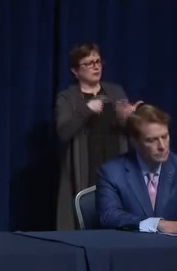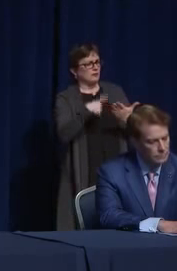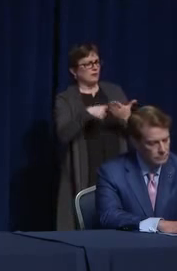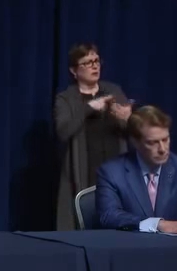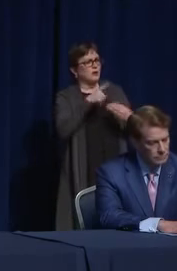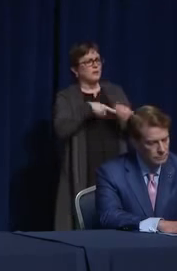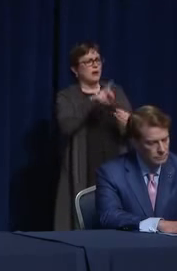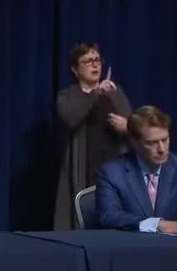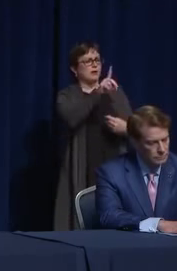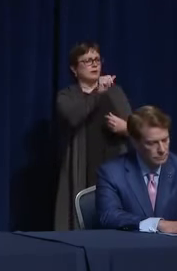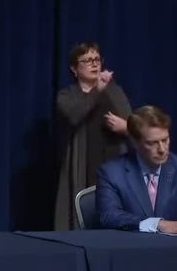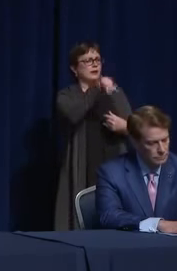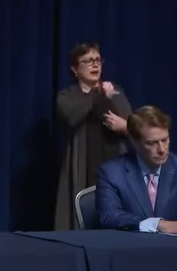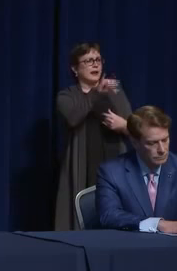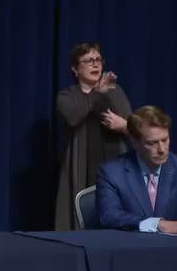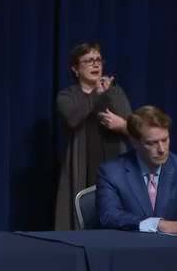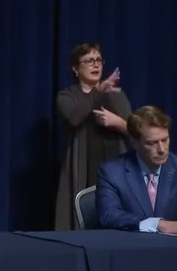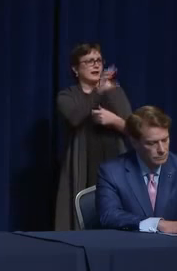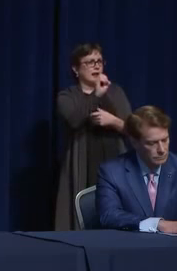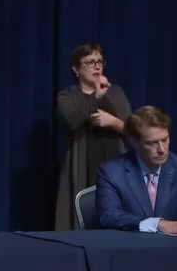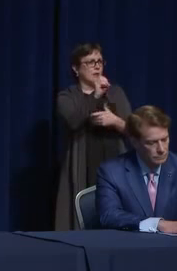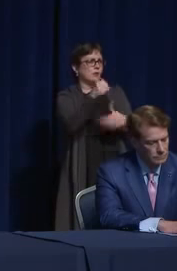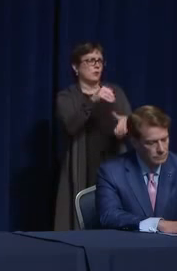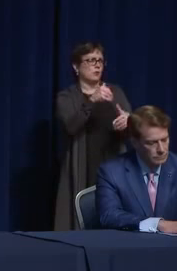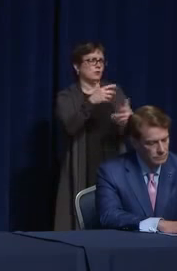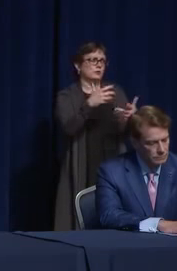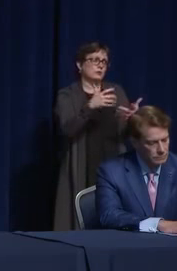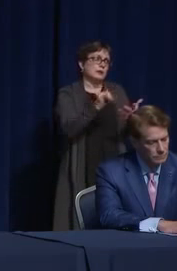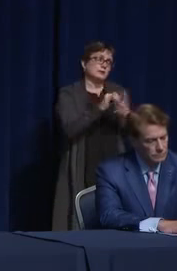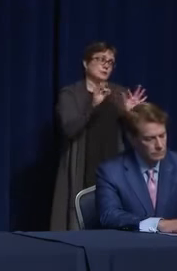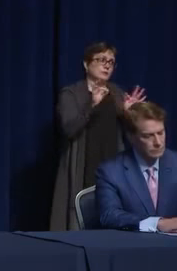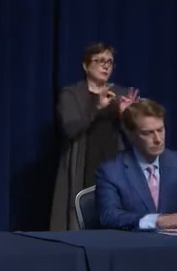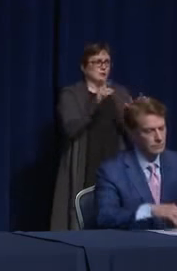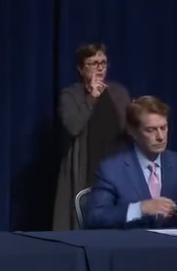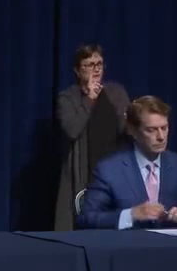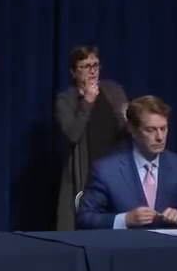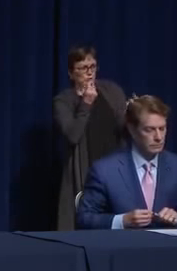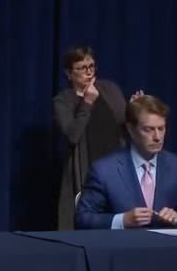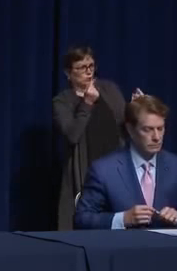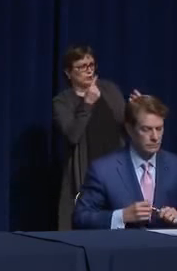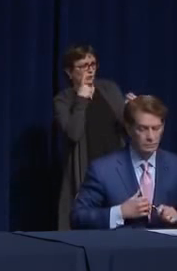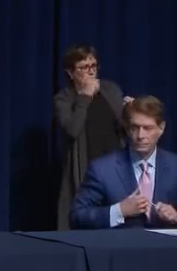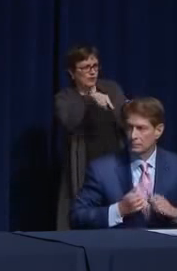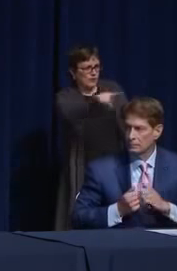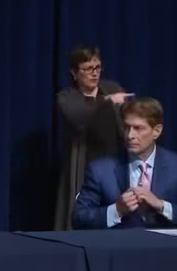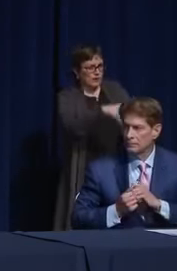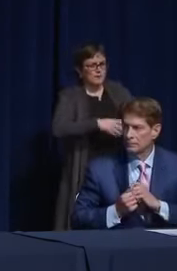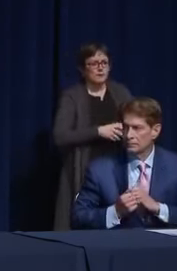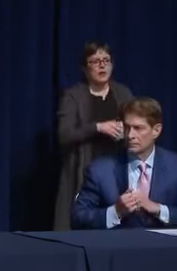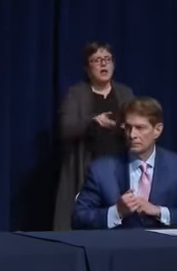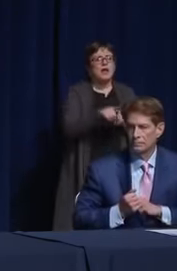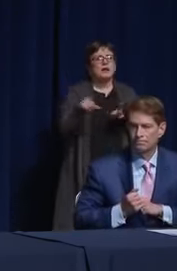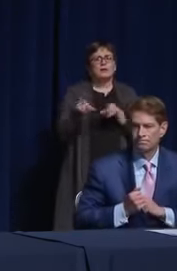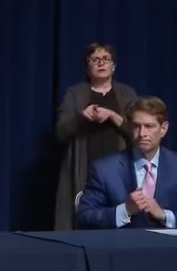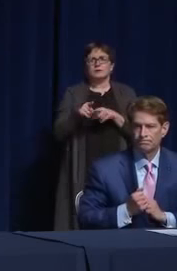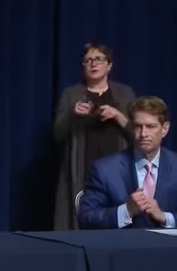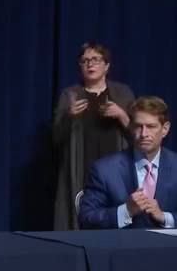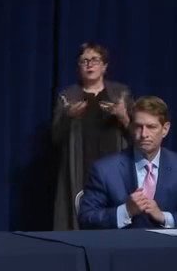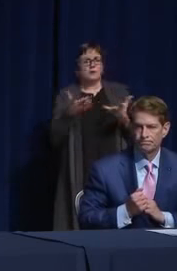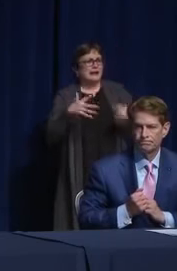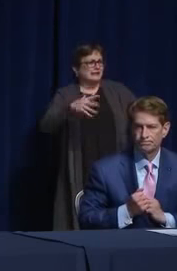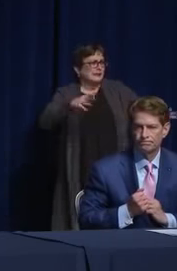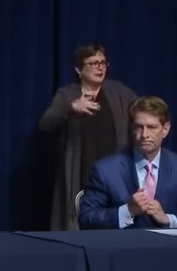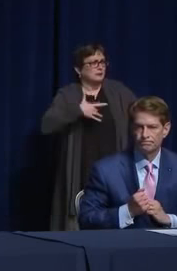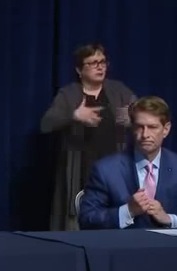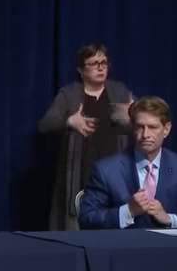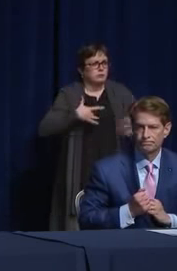item, other sources of anxiety, and I don't know where we would be without our healthcare systems and without